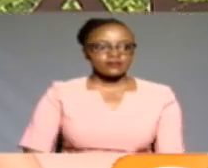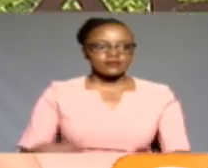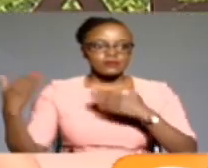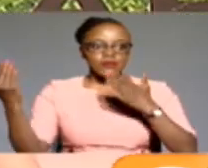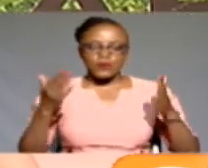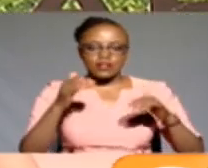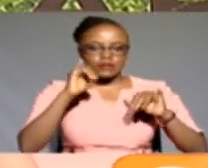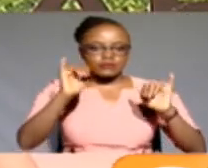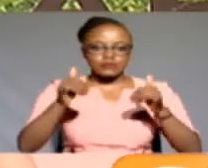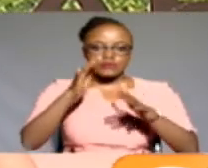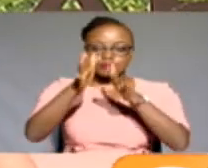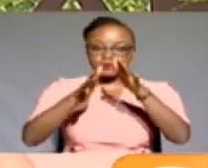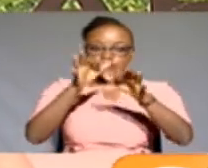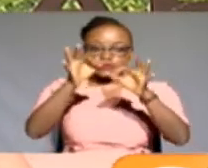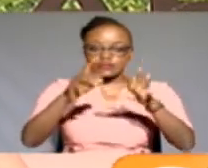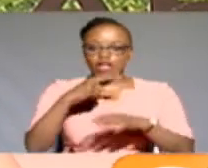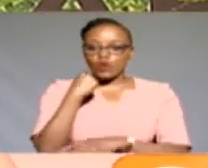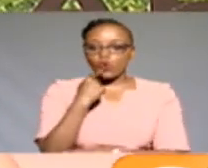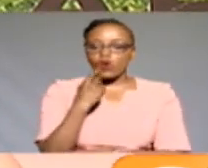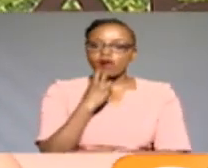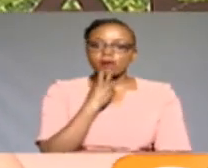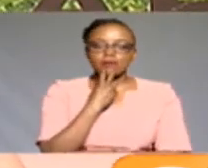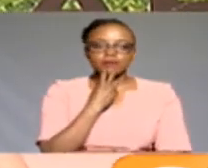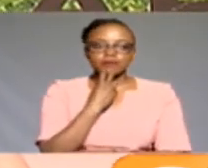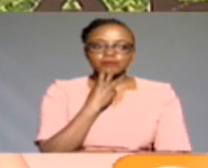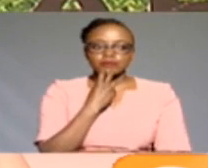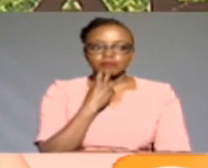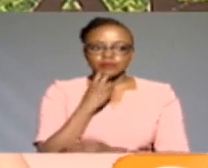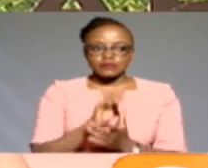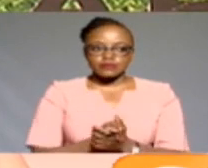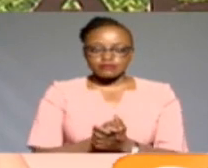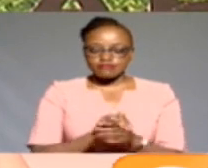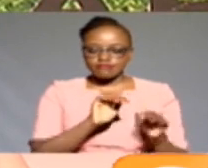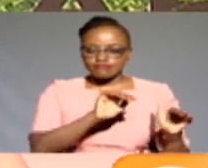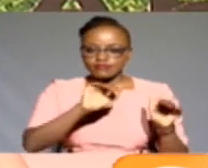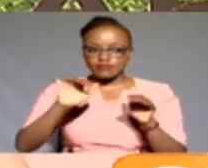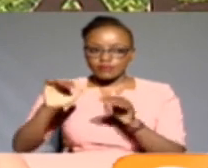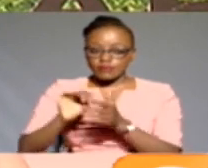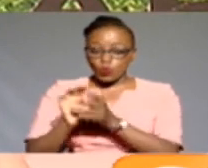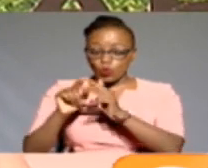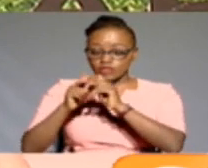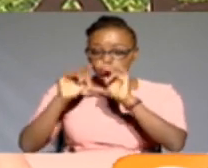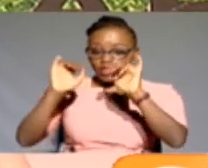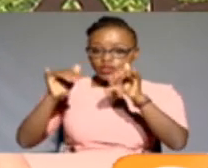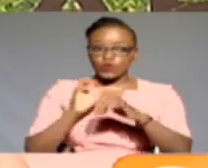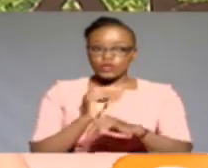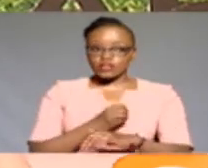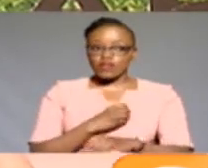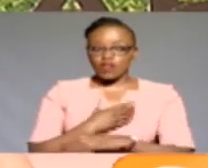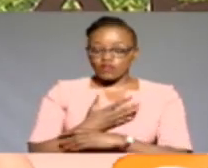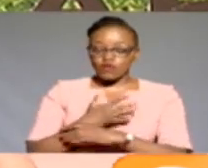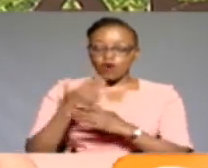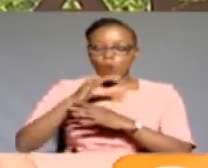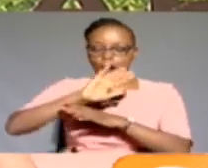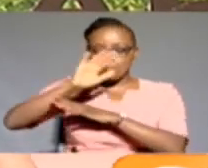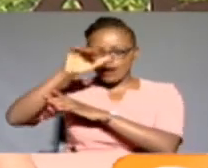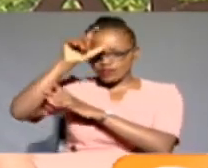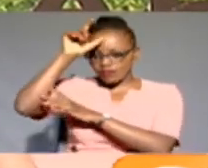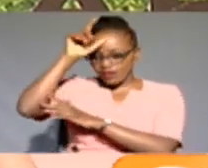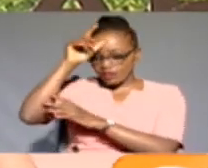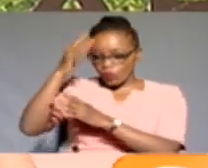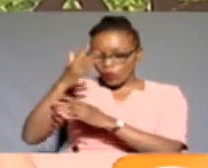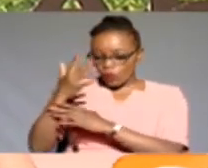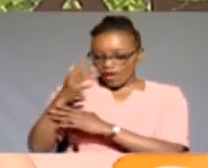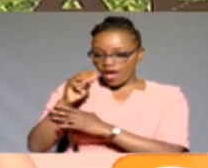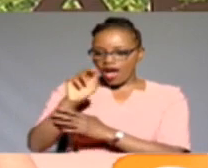Welcome to the broadcast. Our sign language interpreter this evening is Njoki Shege. We kick off our broadcast back in Egypt, where